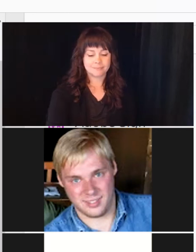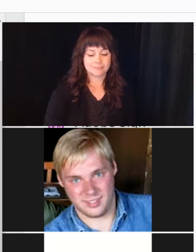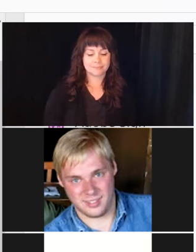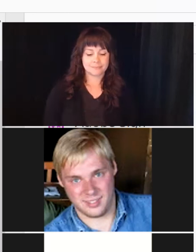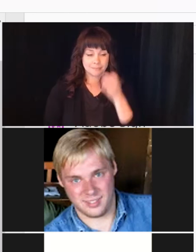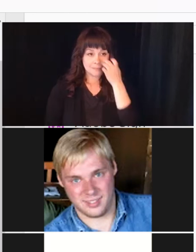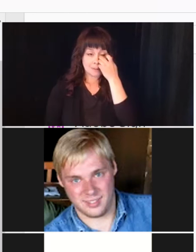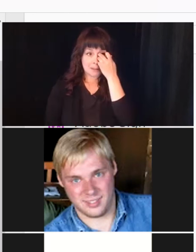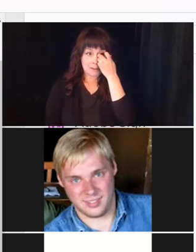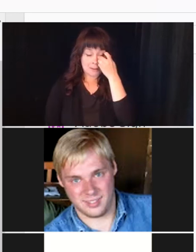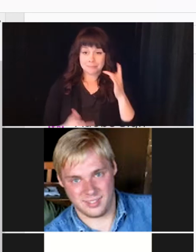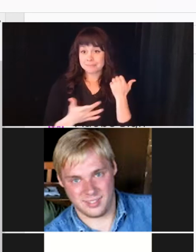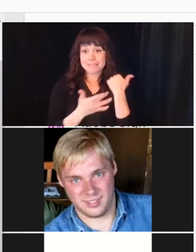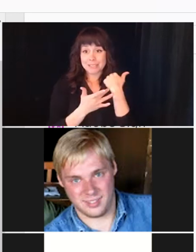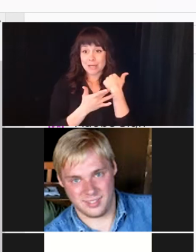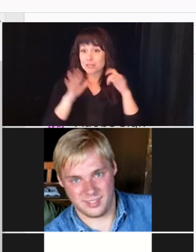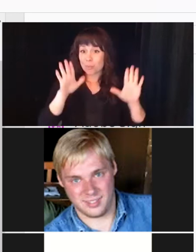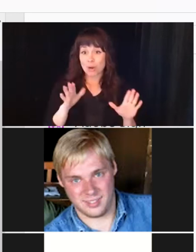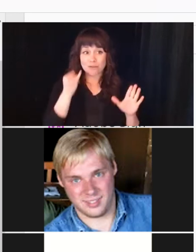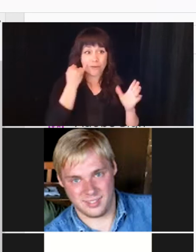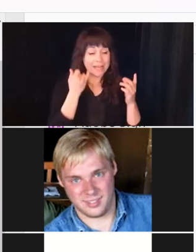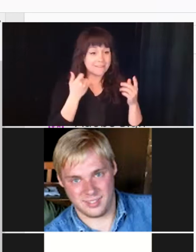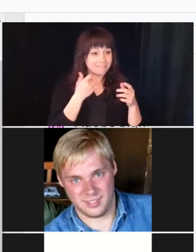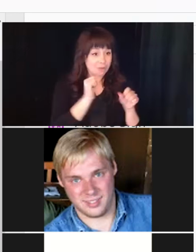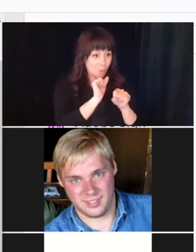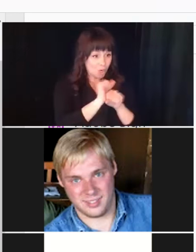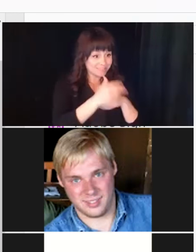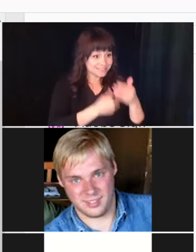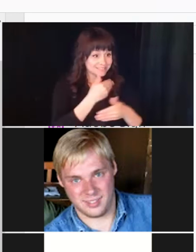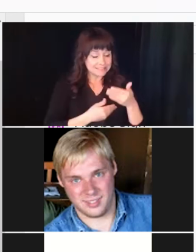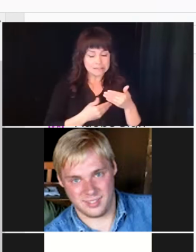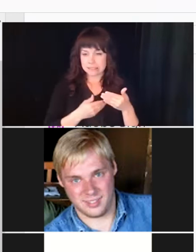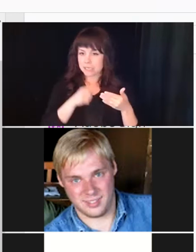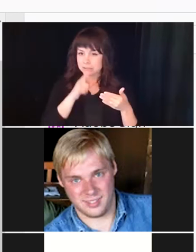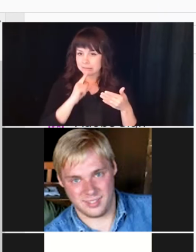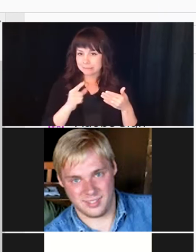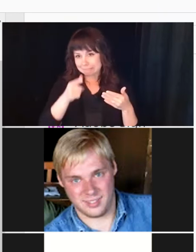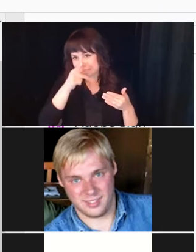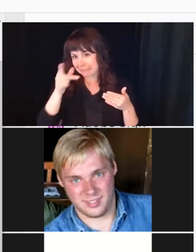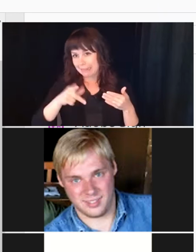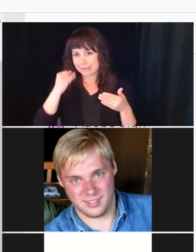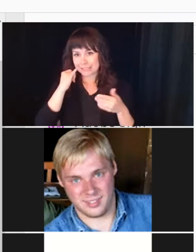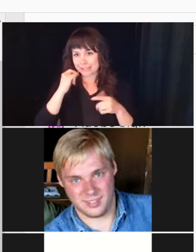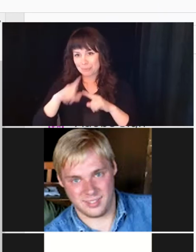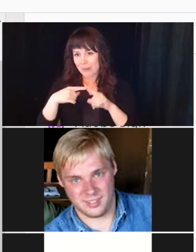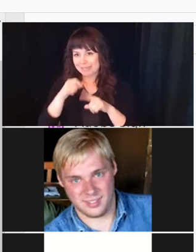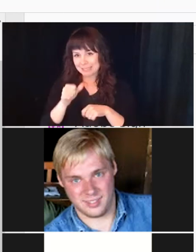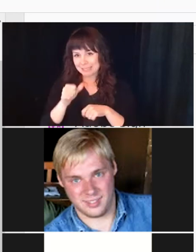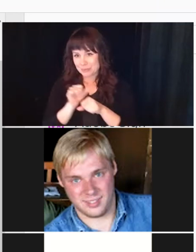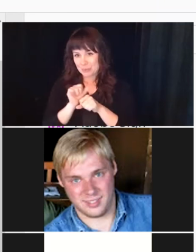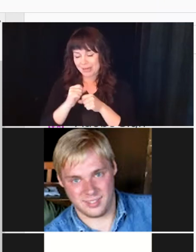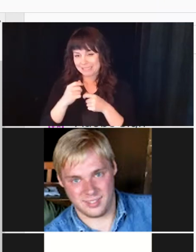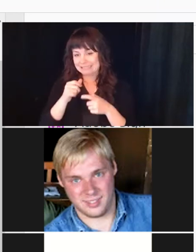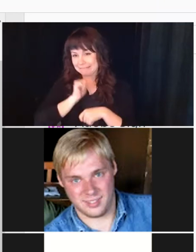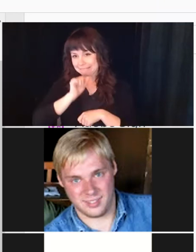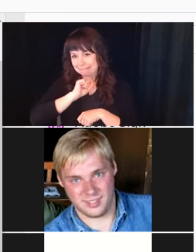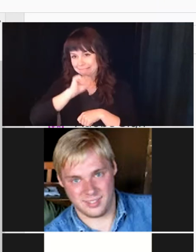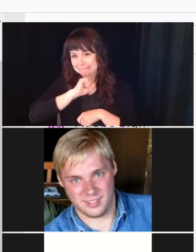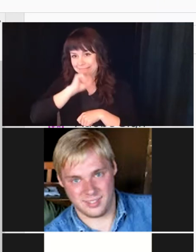Technology is great when it works, and it's a pain when it doesn't, so I apologize. All right, so right before I lost connection